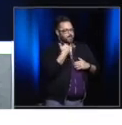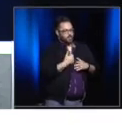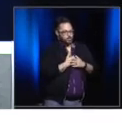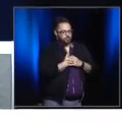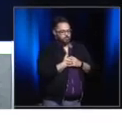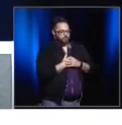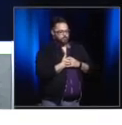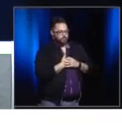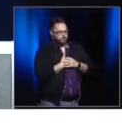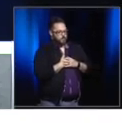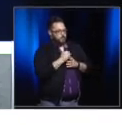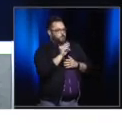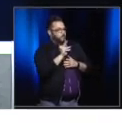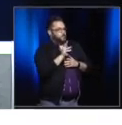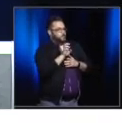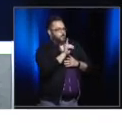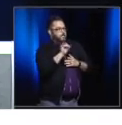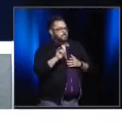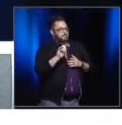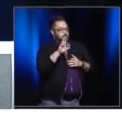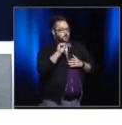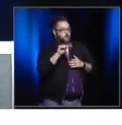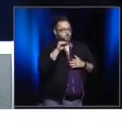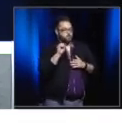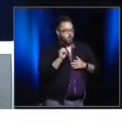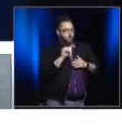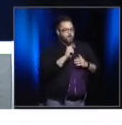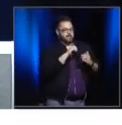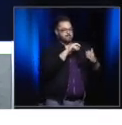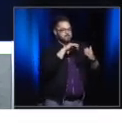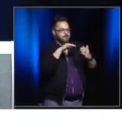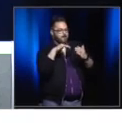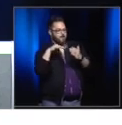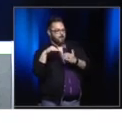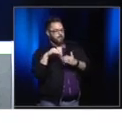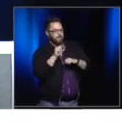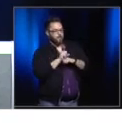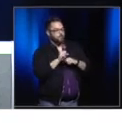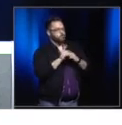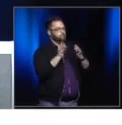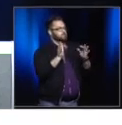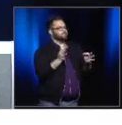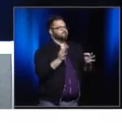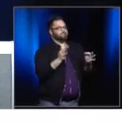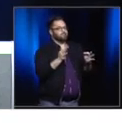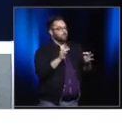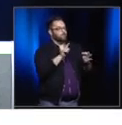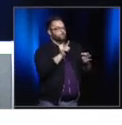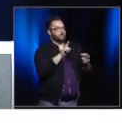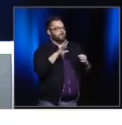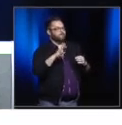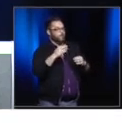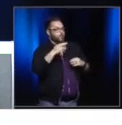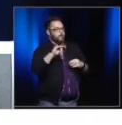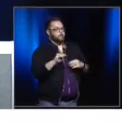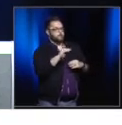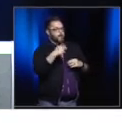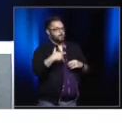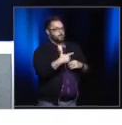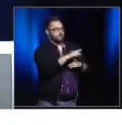Wendy Rowe has continued the work started by Parag Dignan, determining the cause of death of 24 Māui dolphins collected